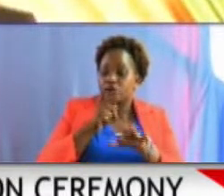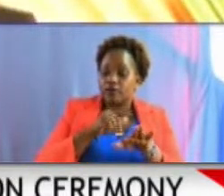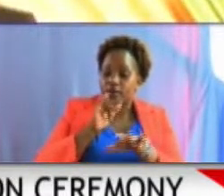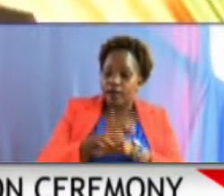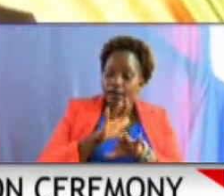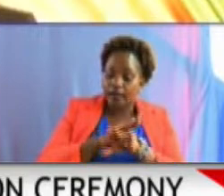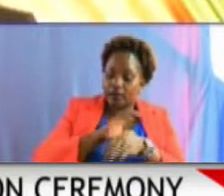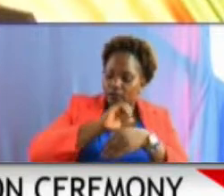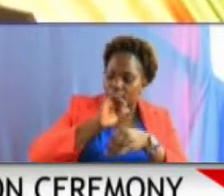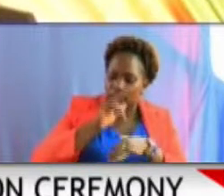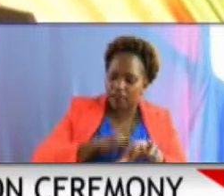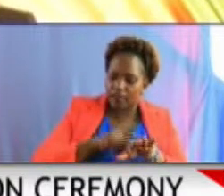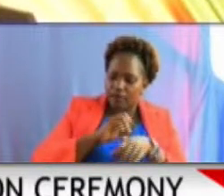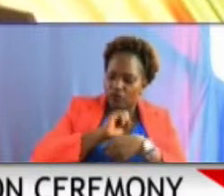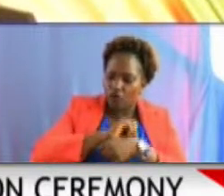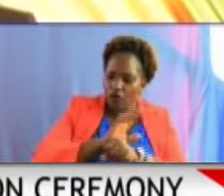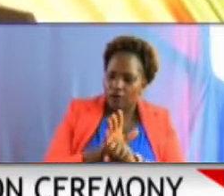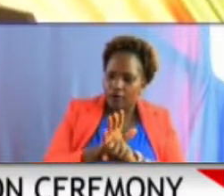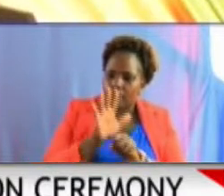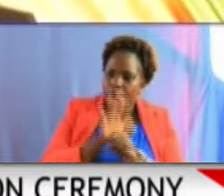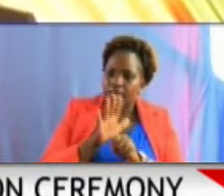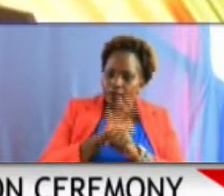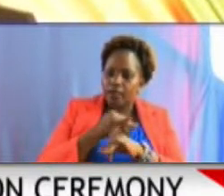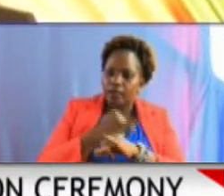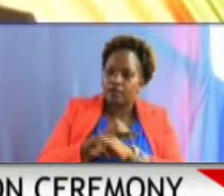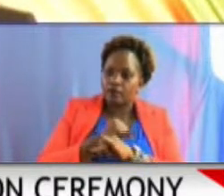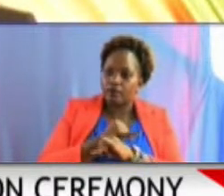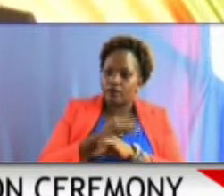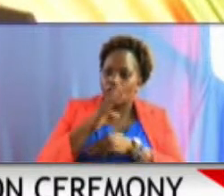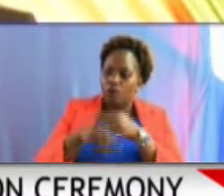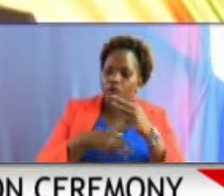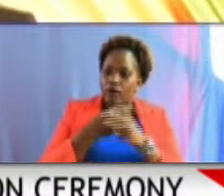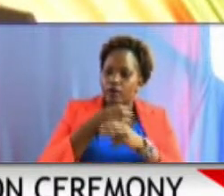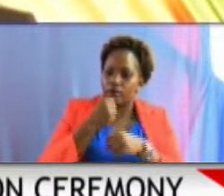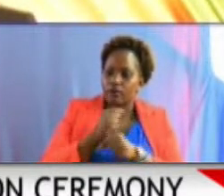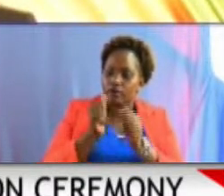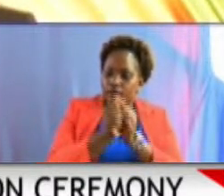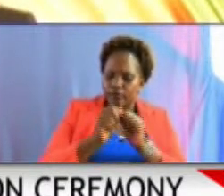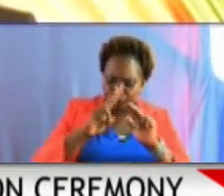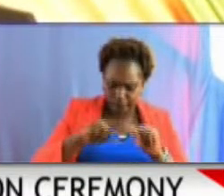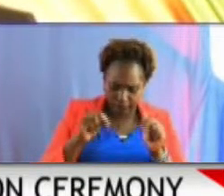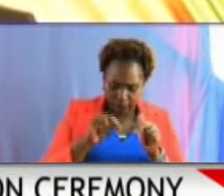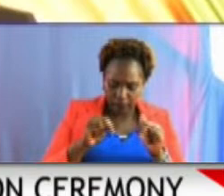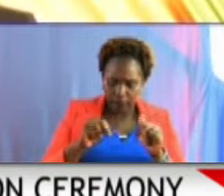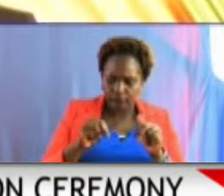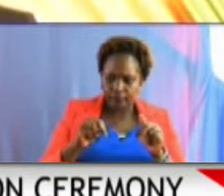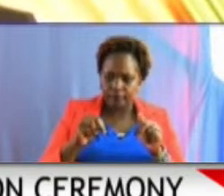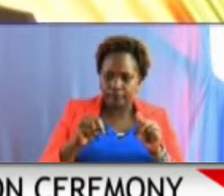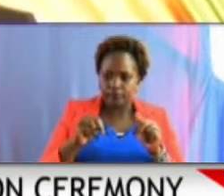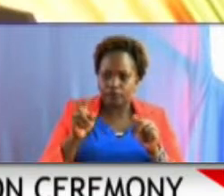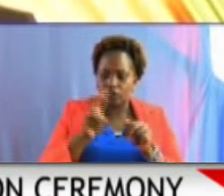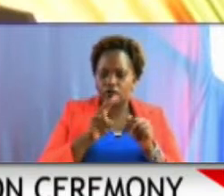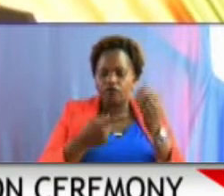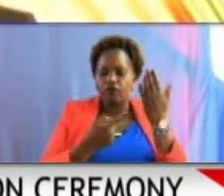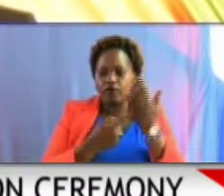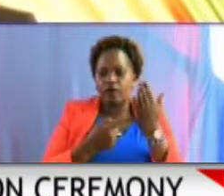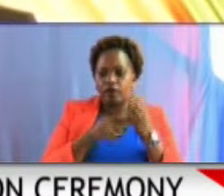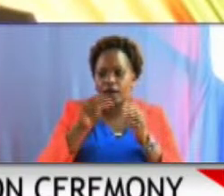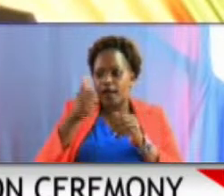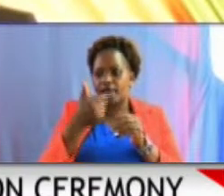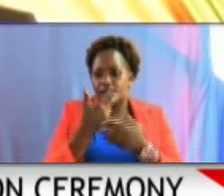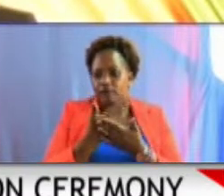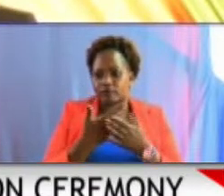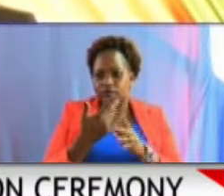of COVID-19 pandemic, a number of institutions worldwide worked with the companies in researching for vaccines and other equipment